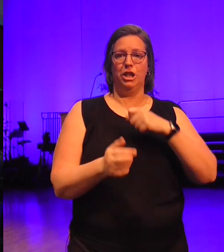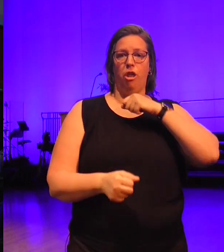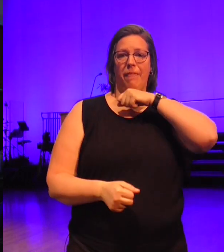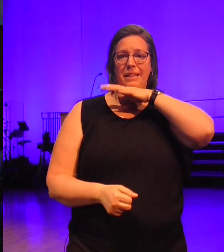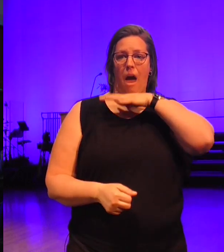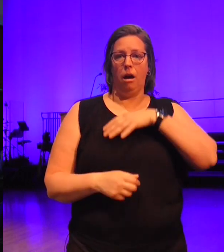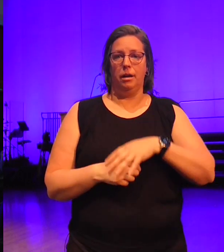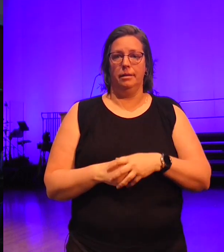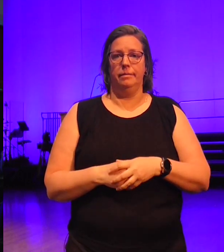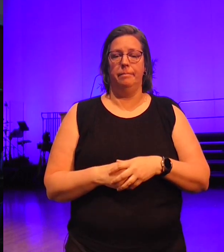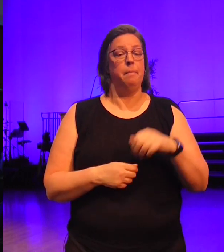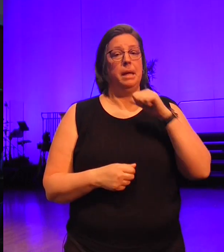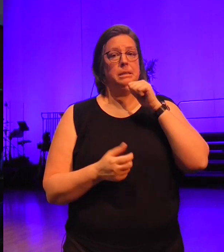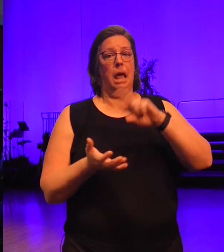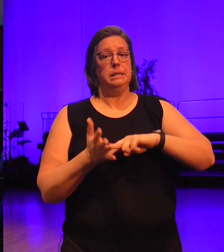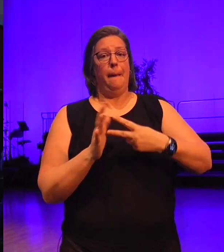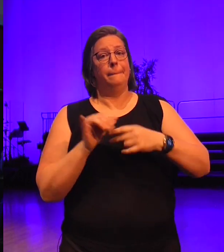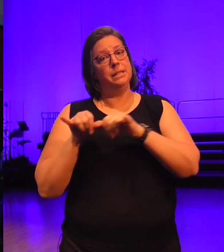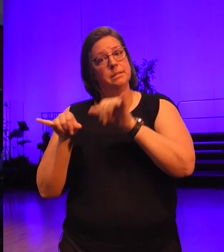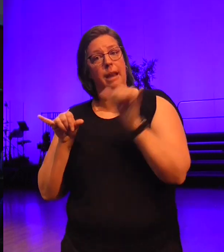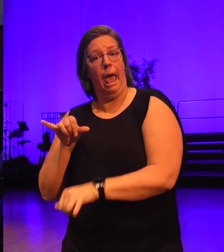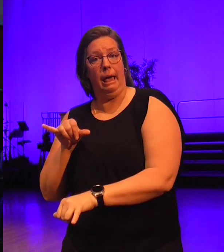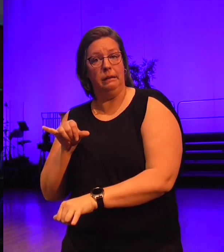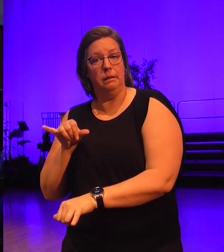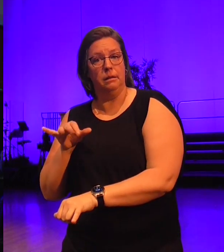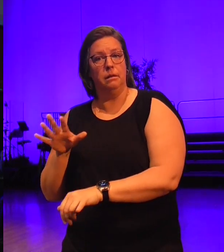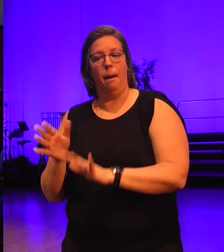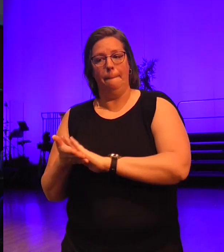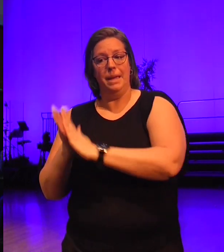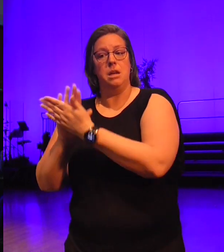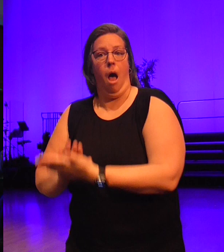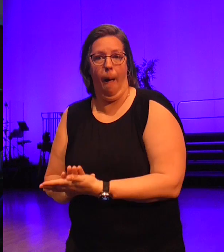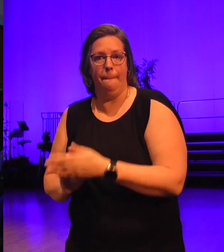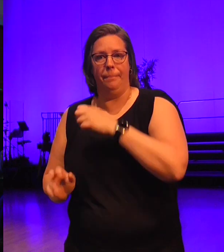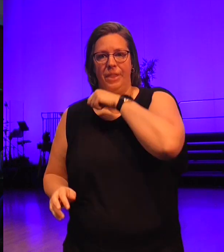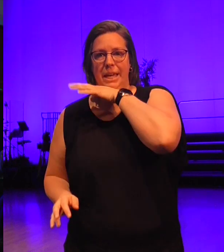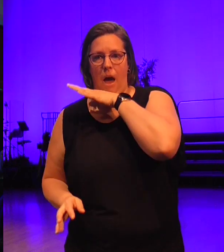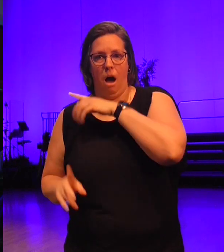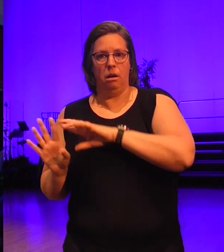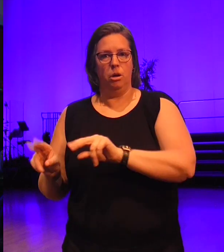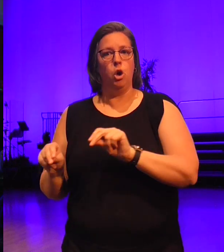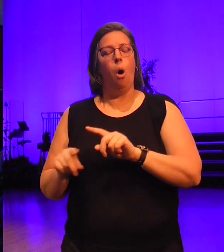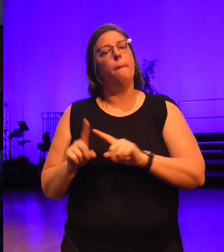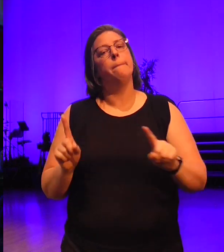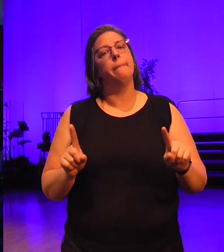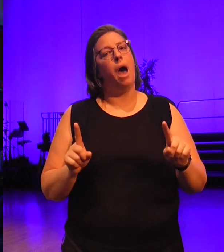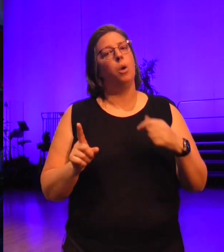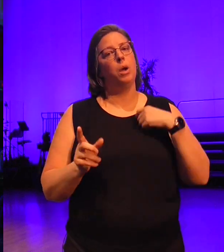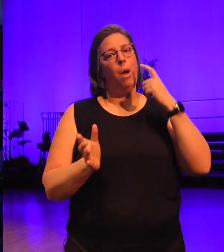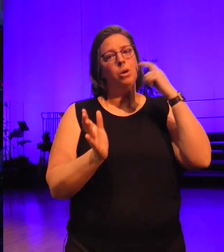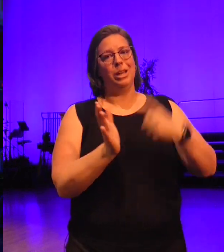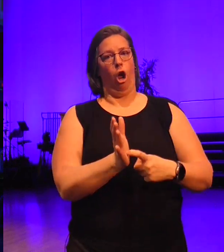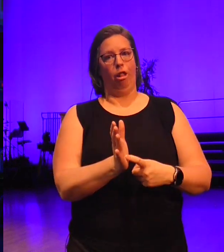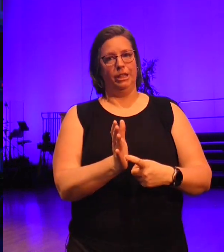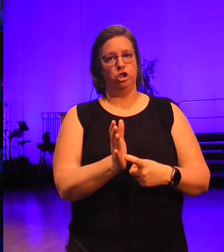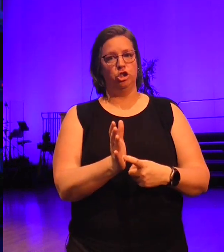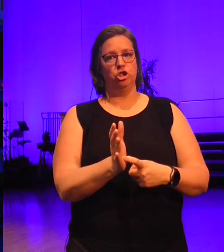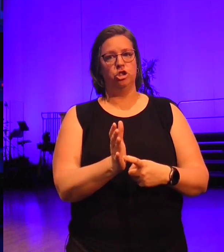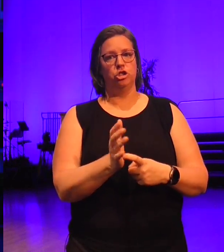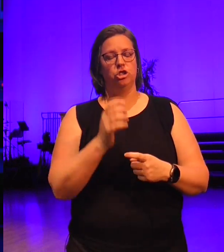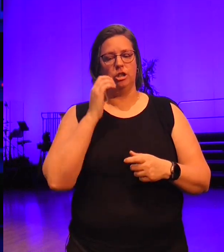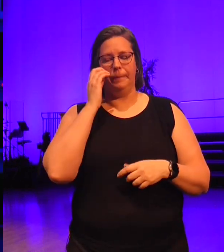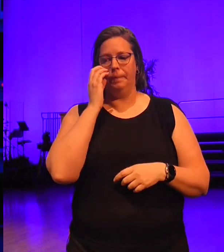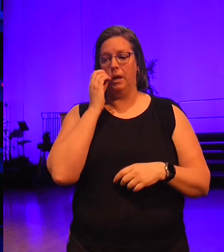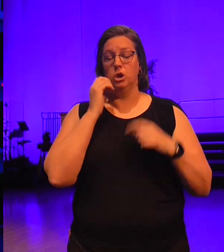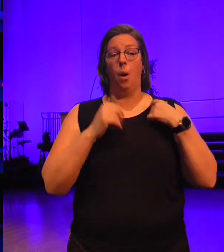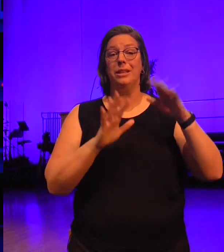up camp in it. It doesn't mean become it, but we want to acknowledge that yuck that can take place in our lives. That as wonderful